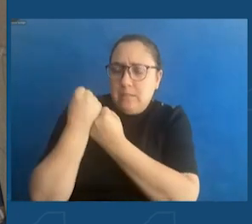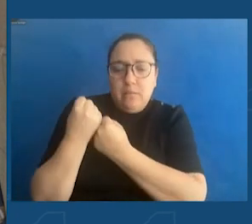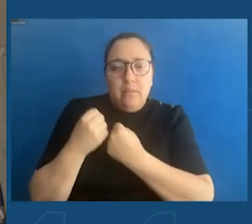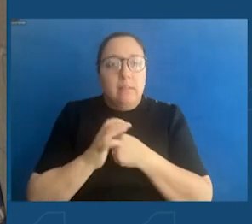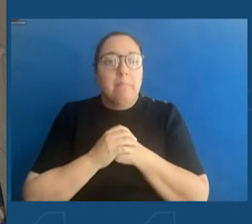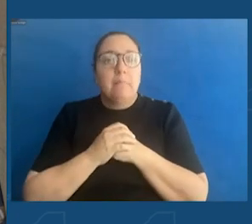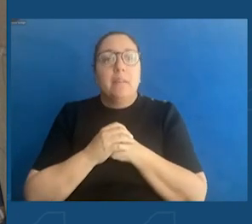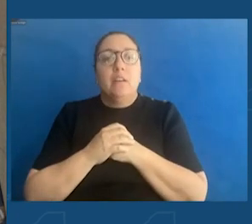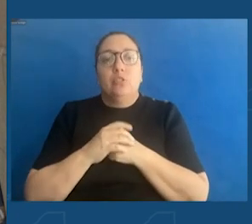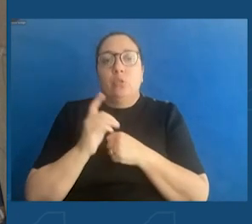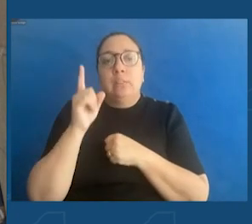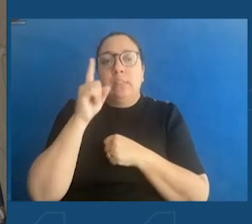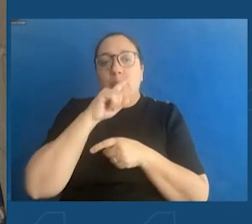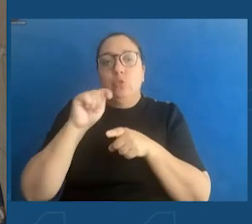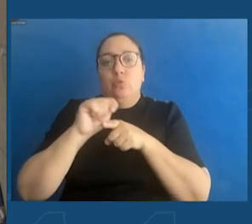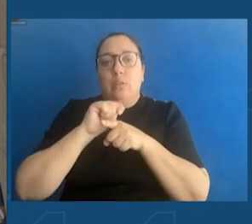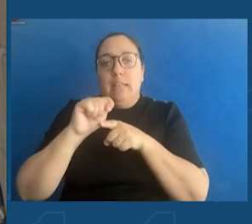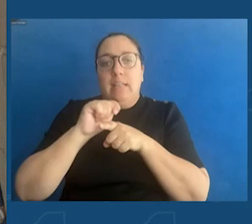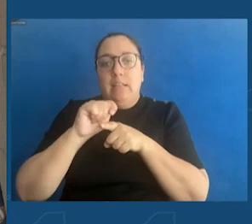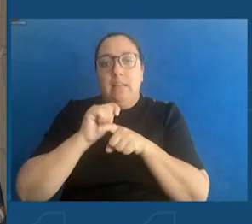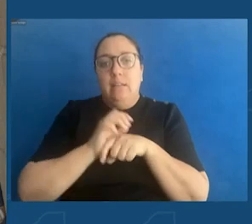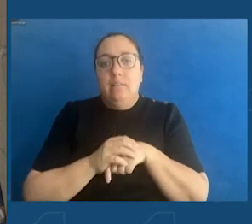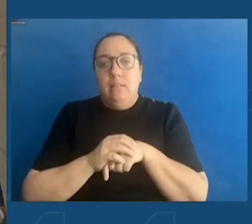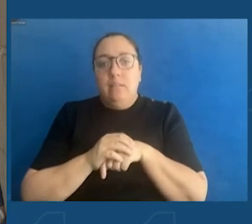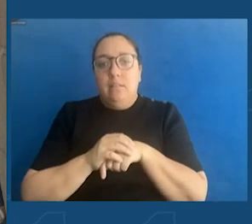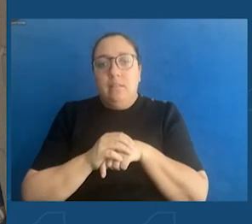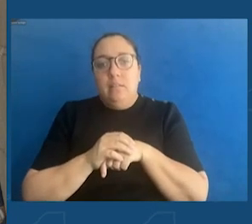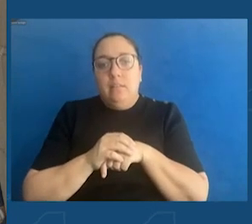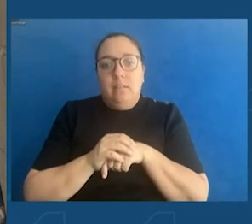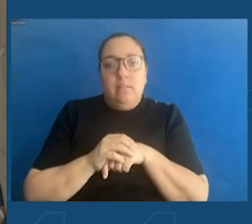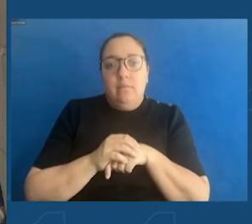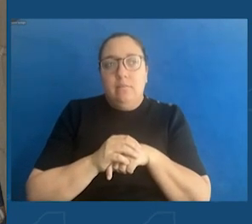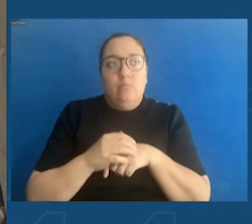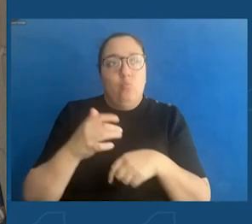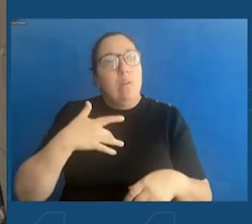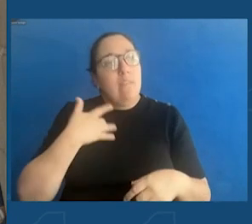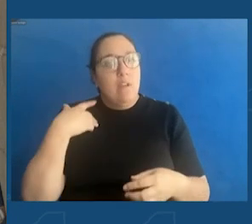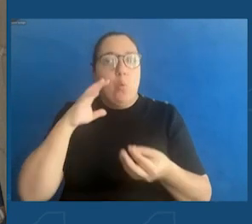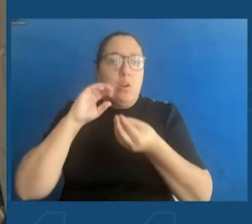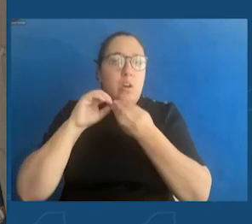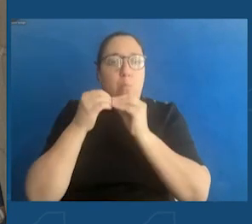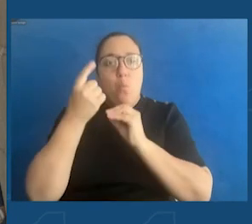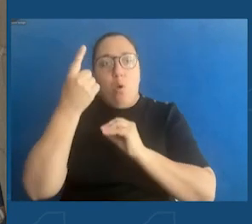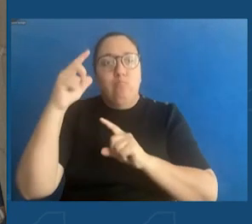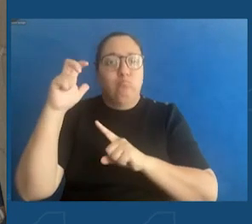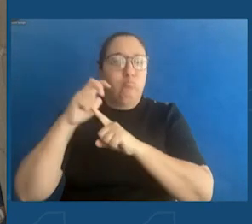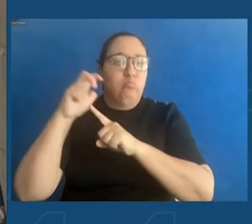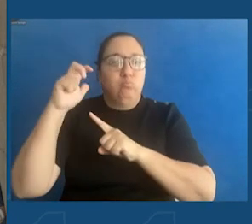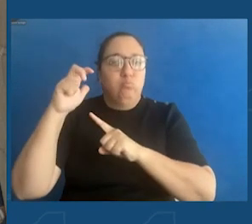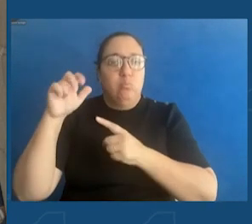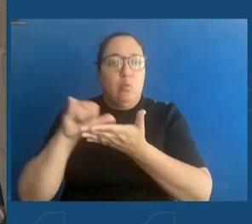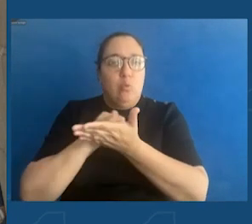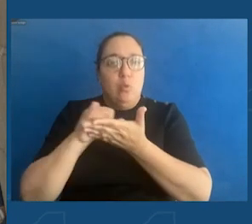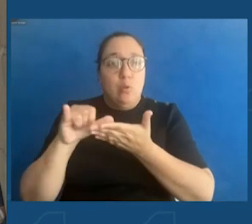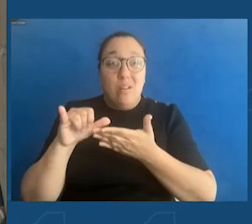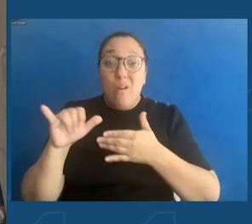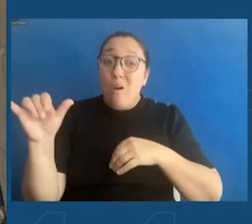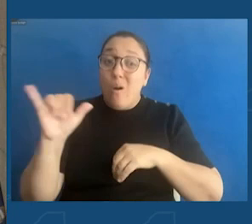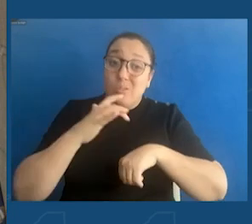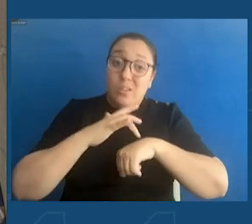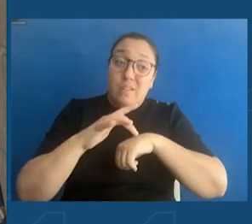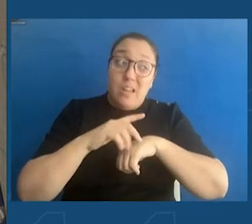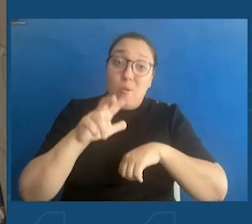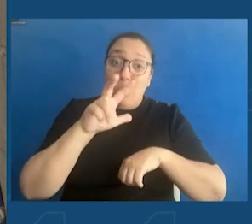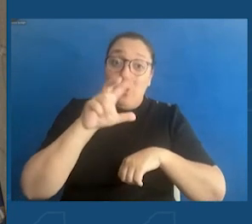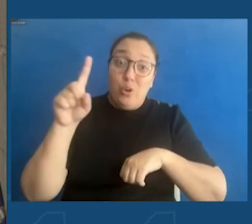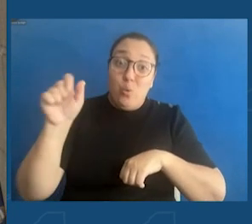simulated training, now we like to think we're number one in everything in New York, and we are number one in many things. It's available in 31 other states.